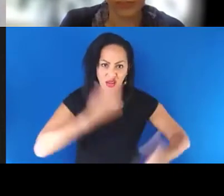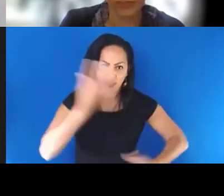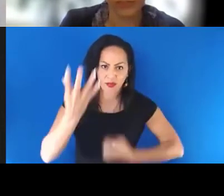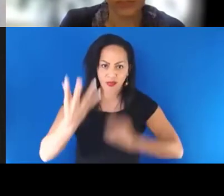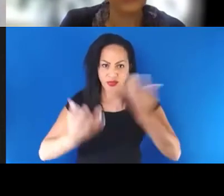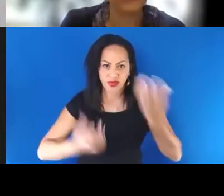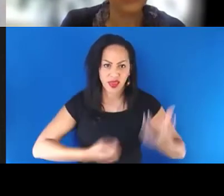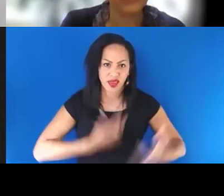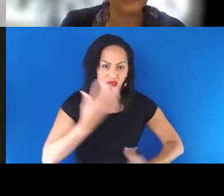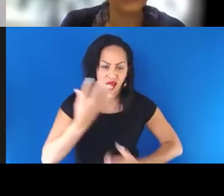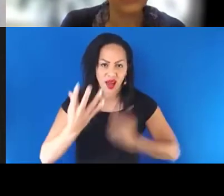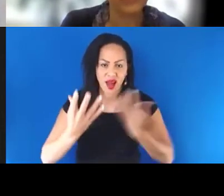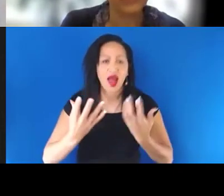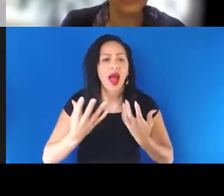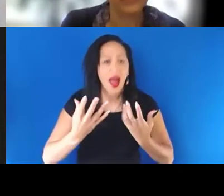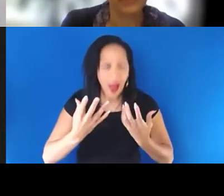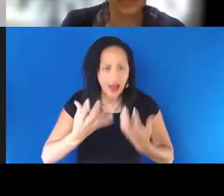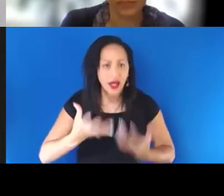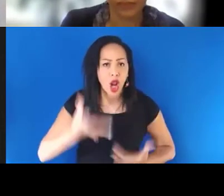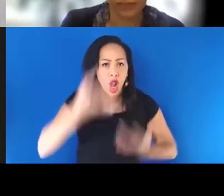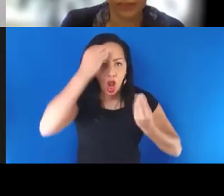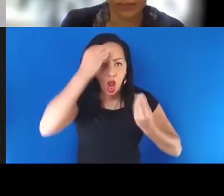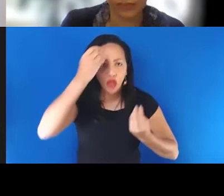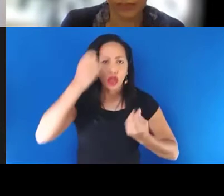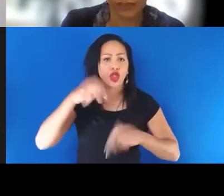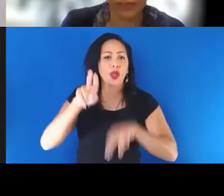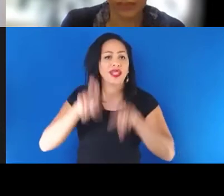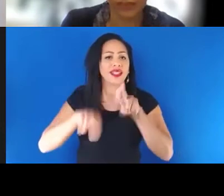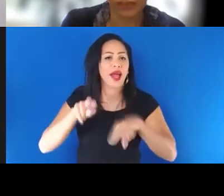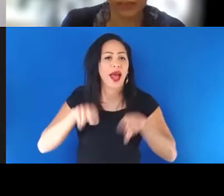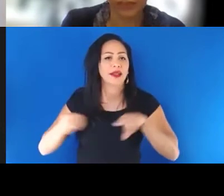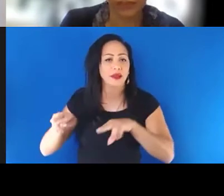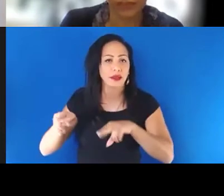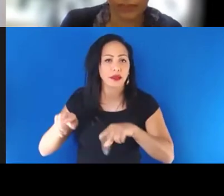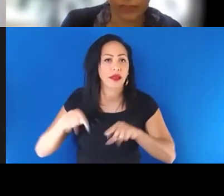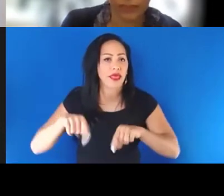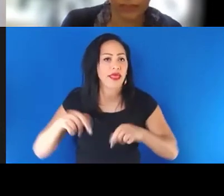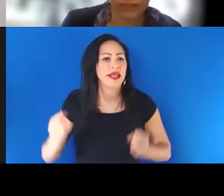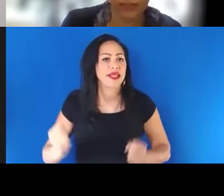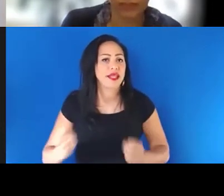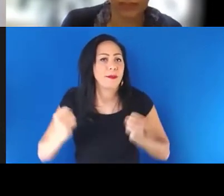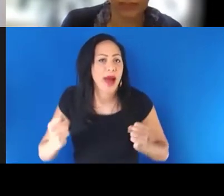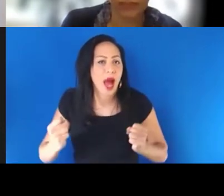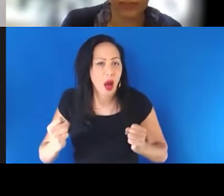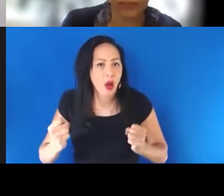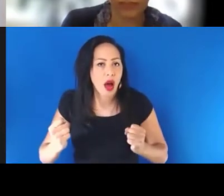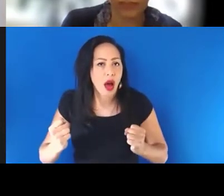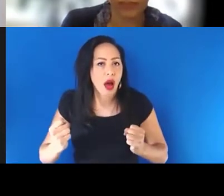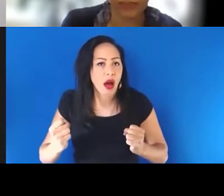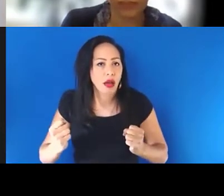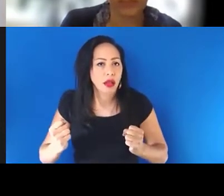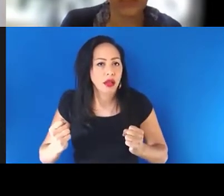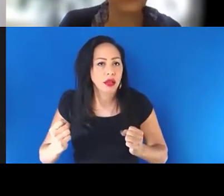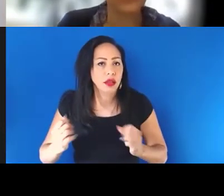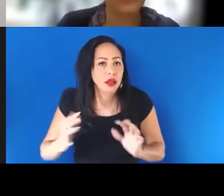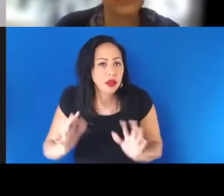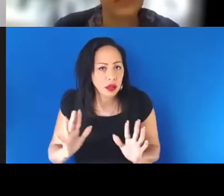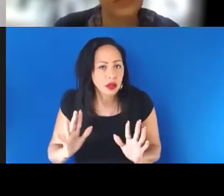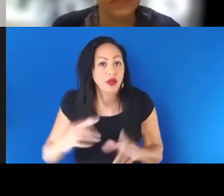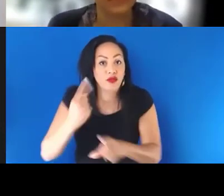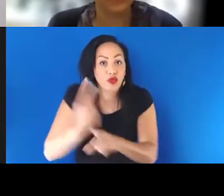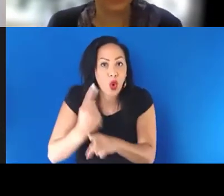to assess. You know, that's the power that we talk about, that you don't allow judgments of others